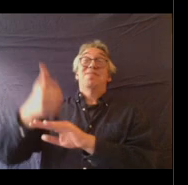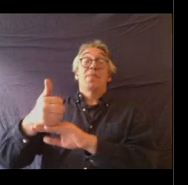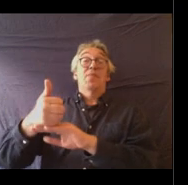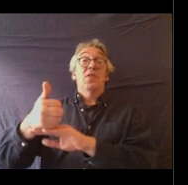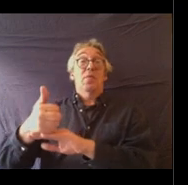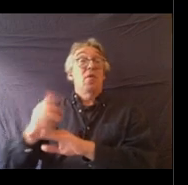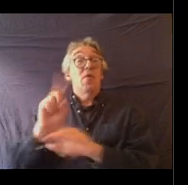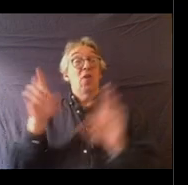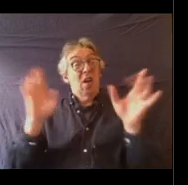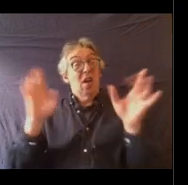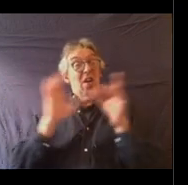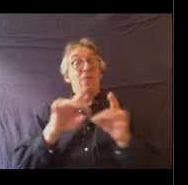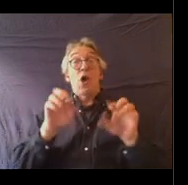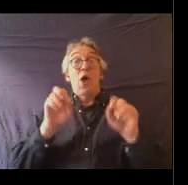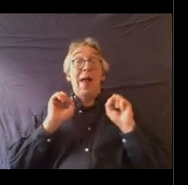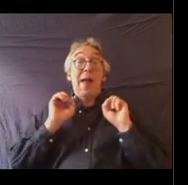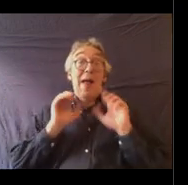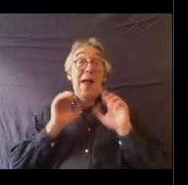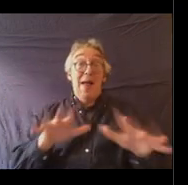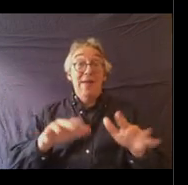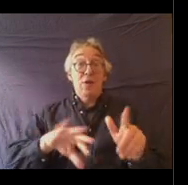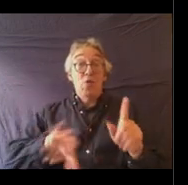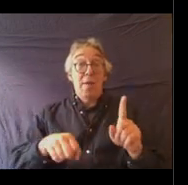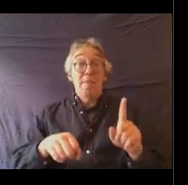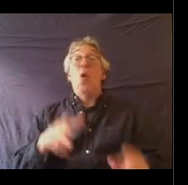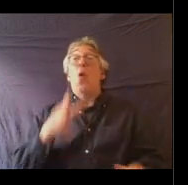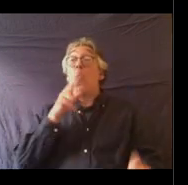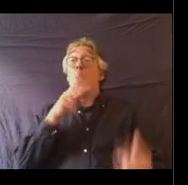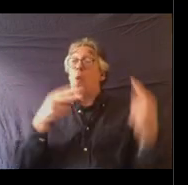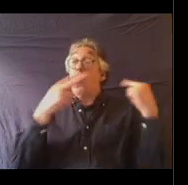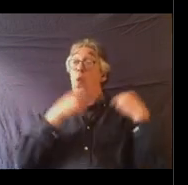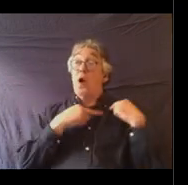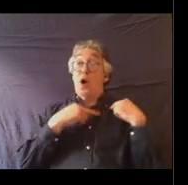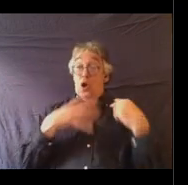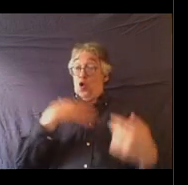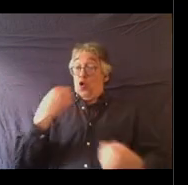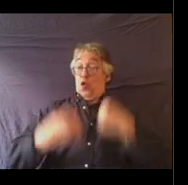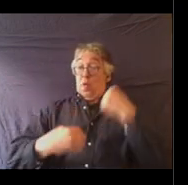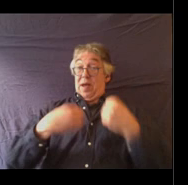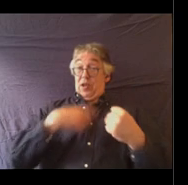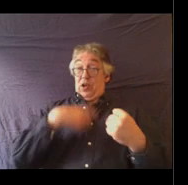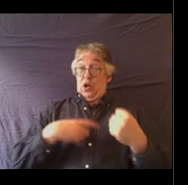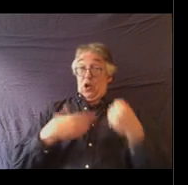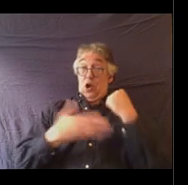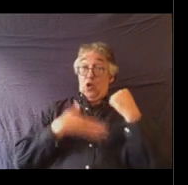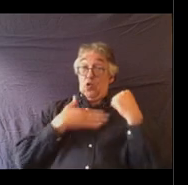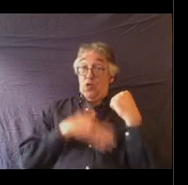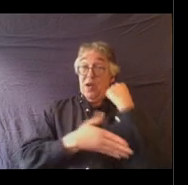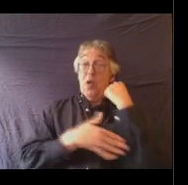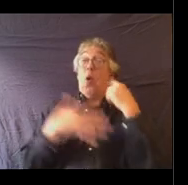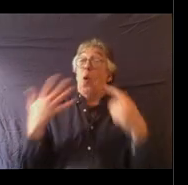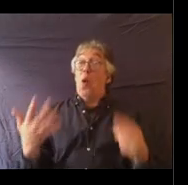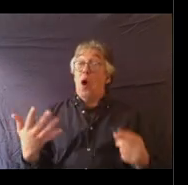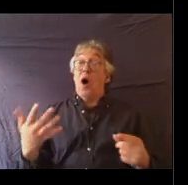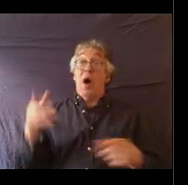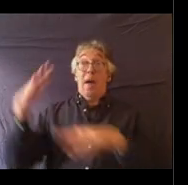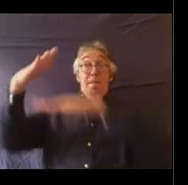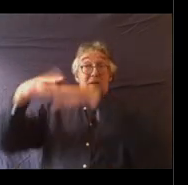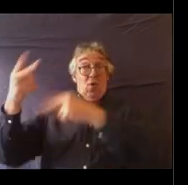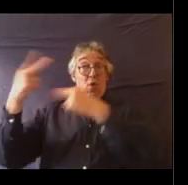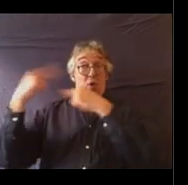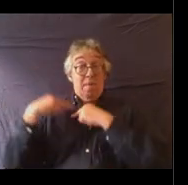whose origin? The platform, the content owner, the complainer? Generally, it would be interesting to know how this protection